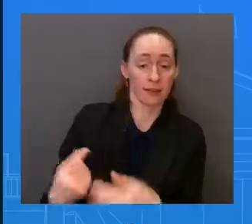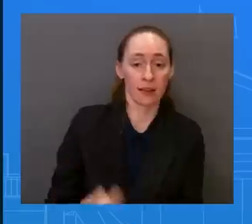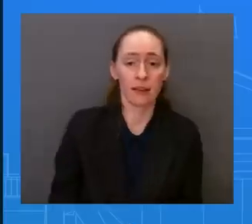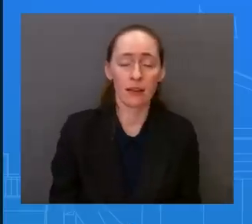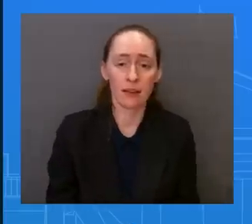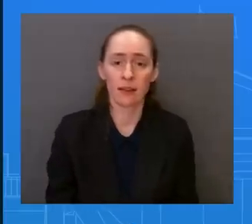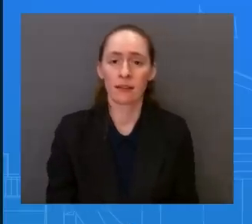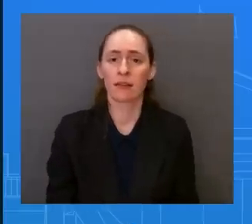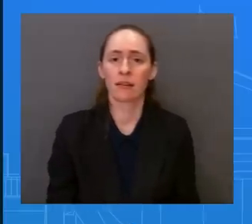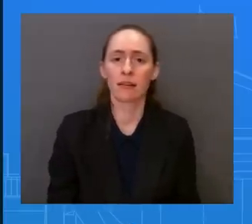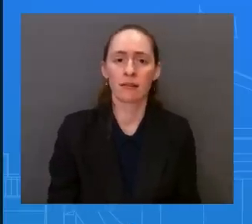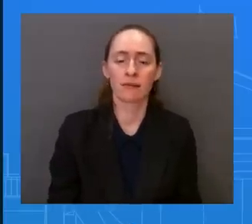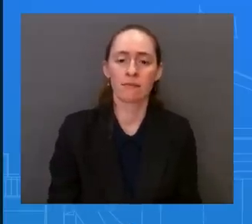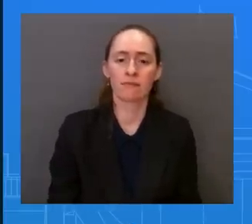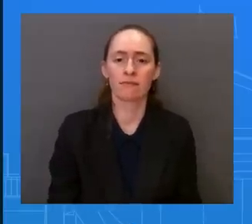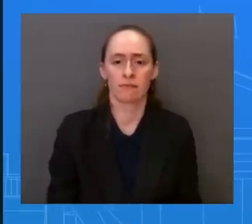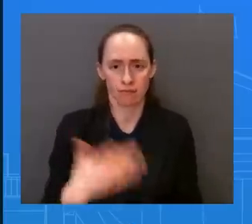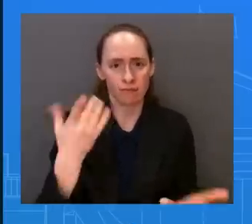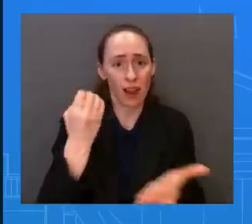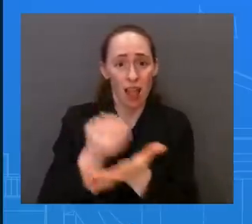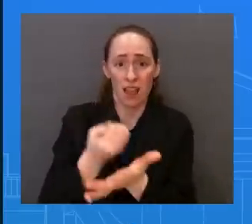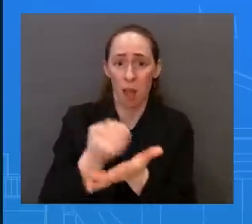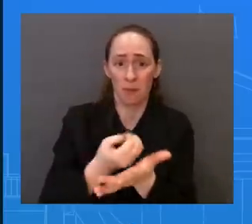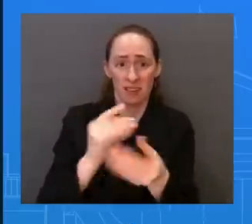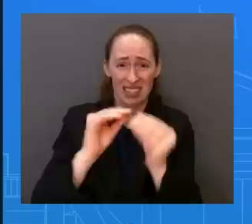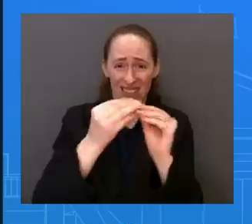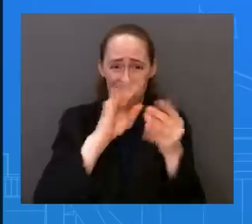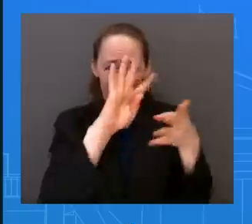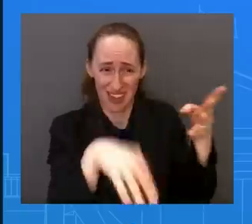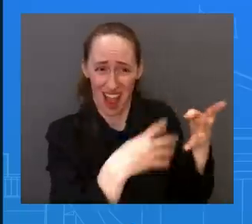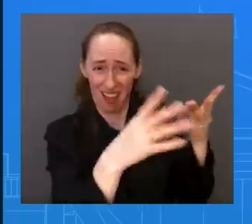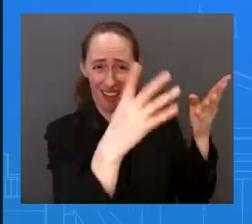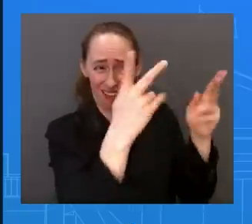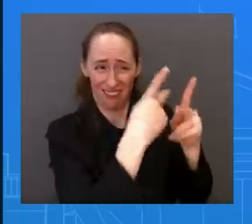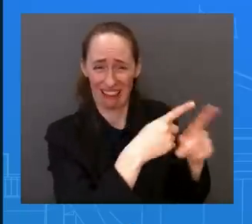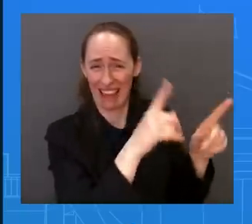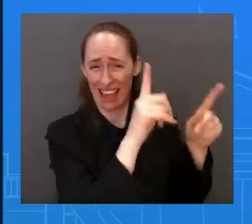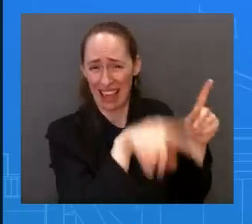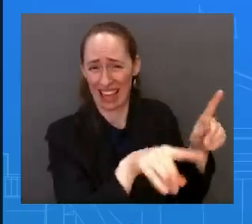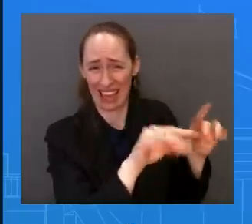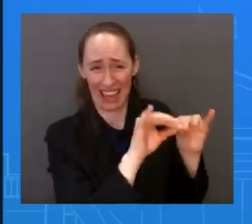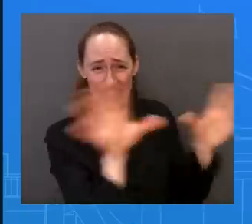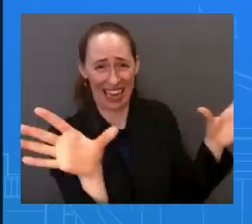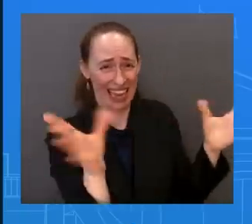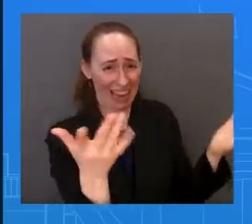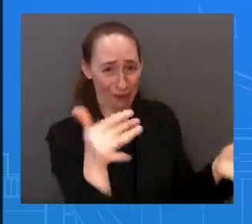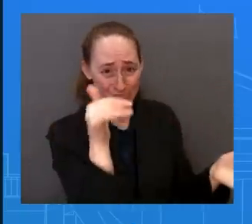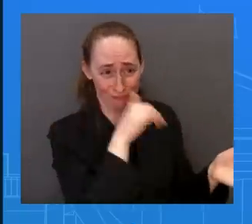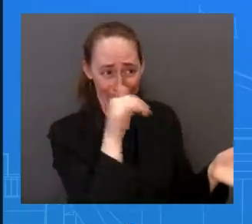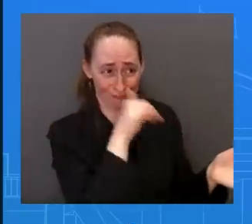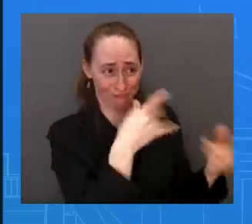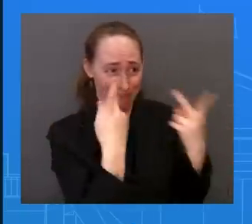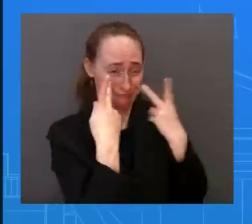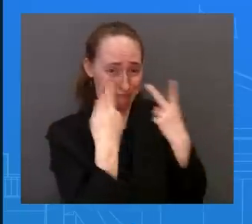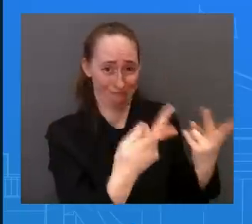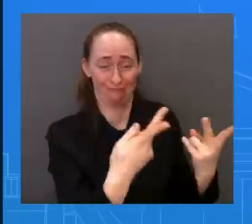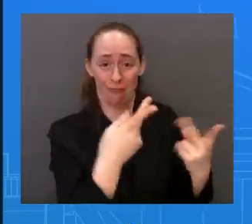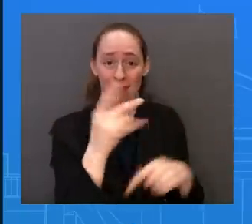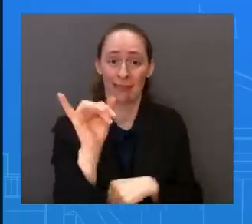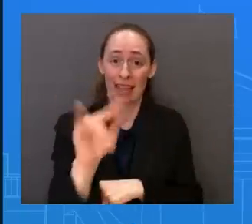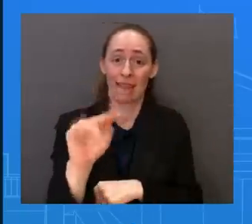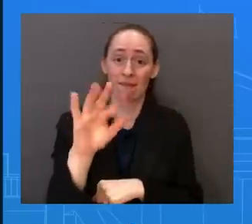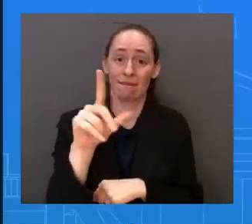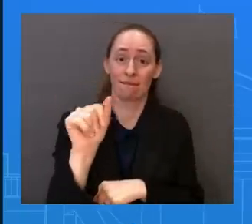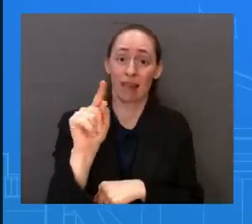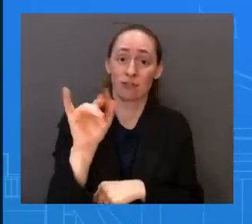in a way that is spoke to inflation cooling and a more resilient labor market than most people thought was possible. A